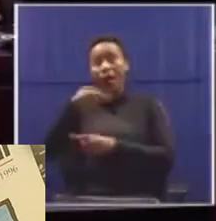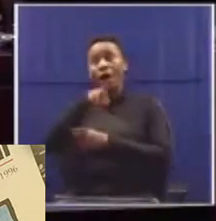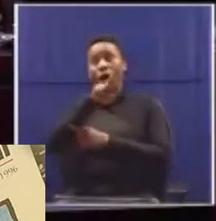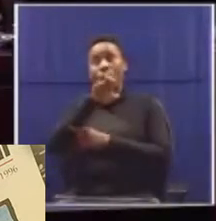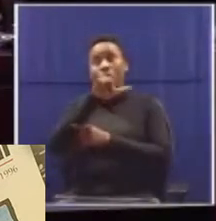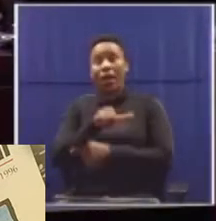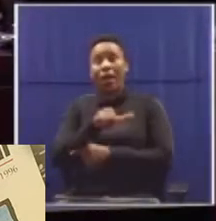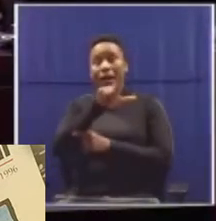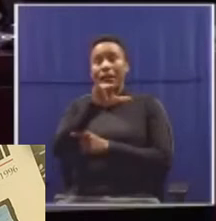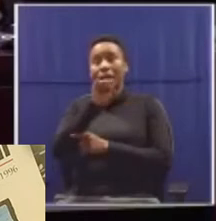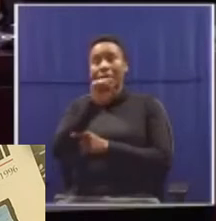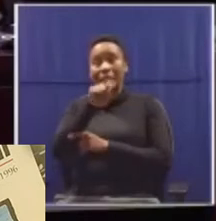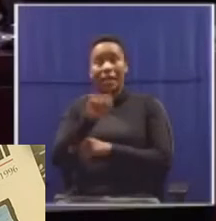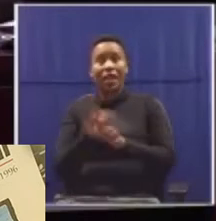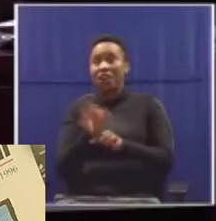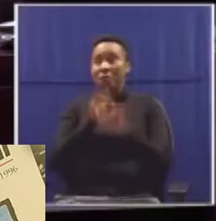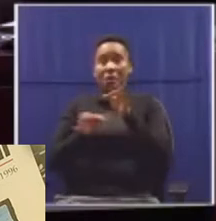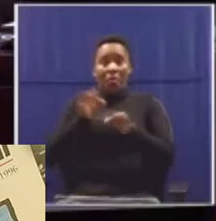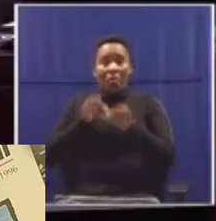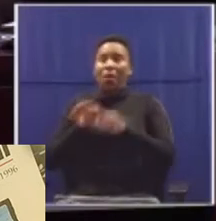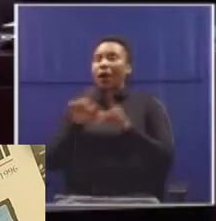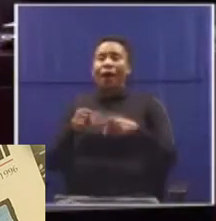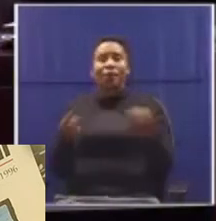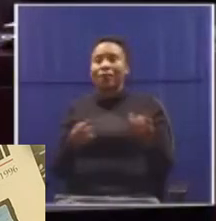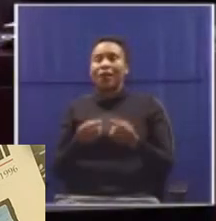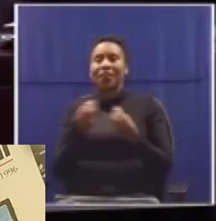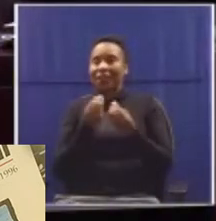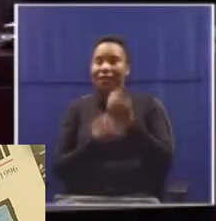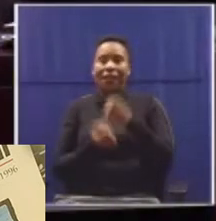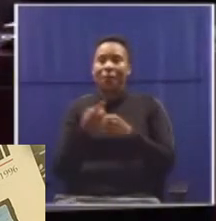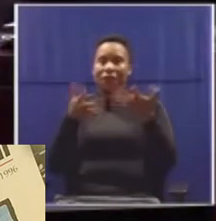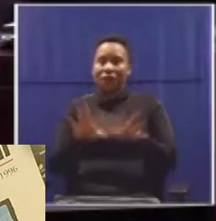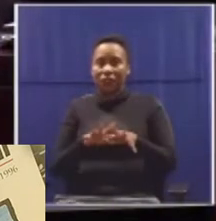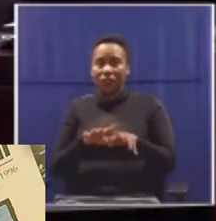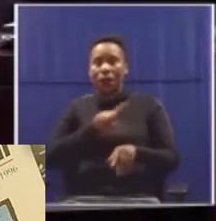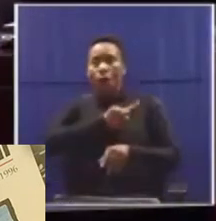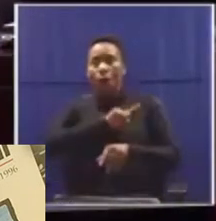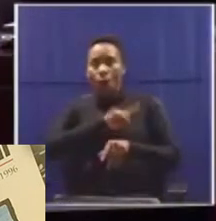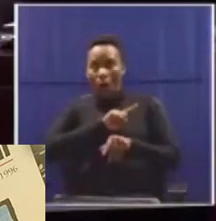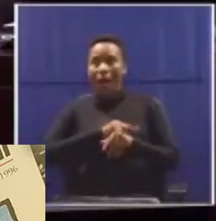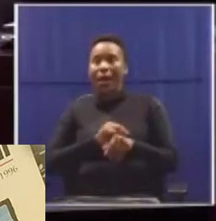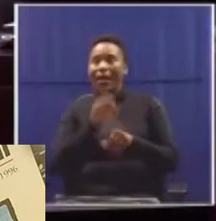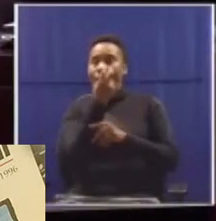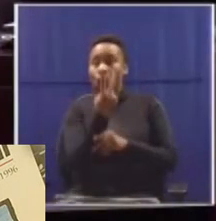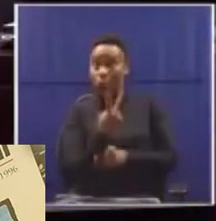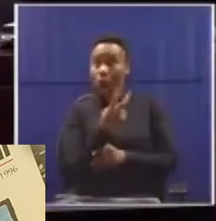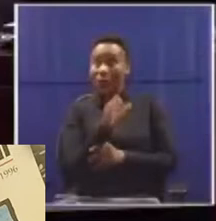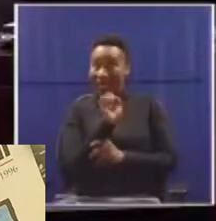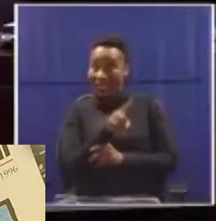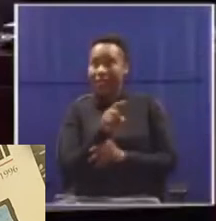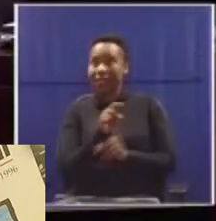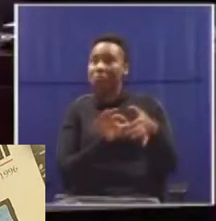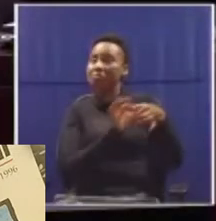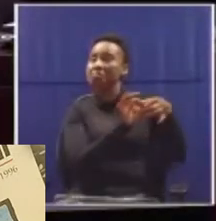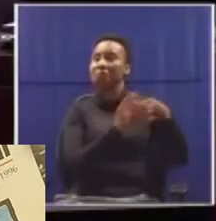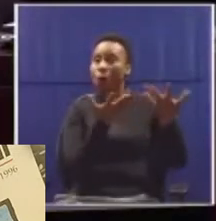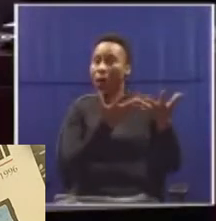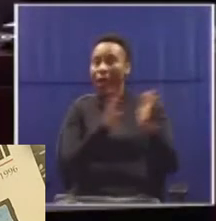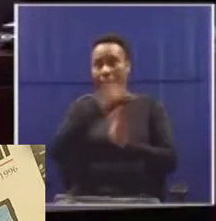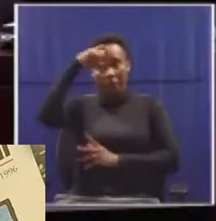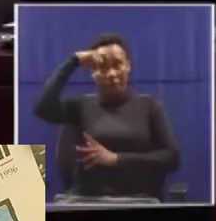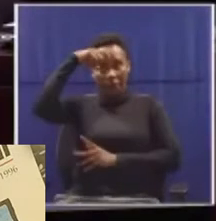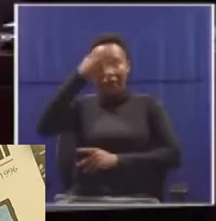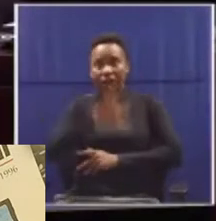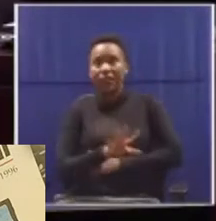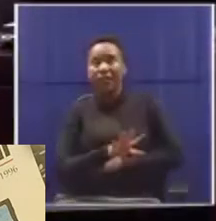reverse it by changing the color of the printer ink because it is to relate related to integrity National treasury